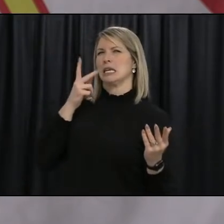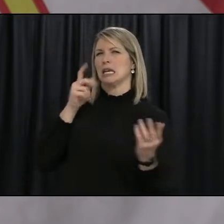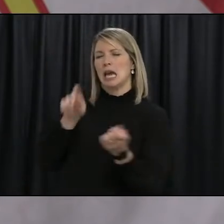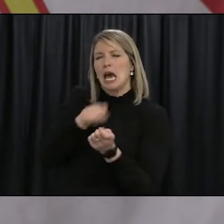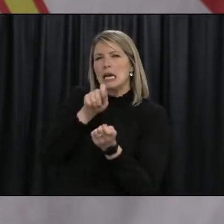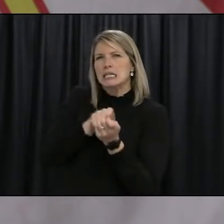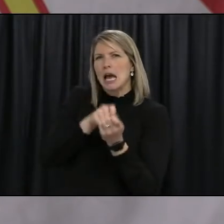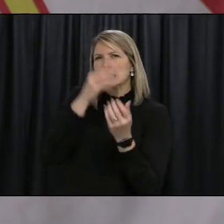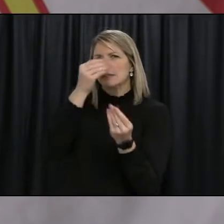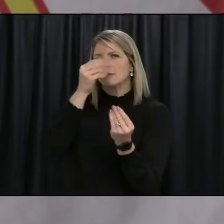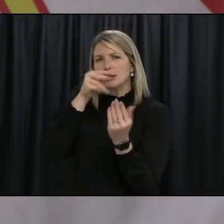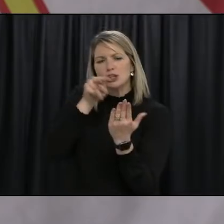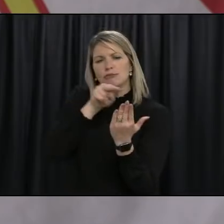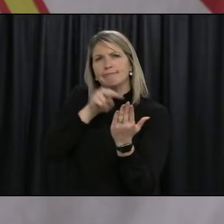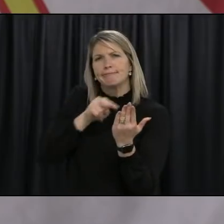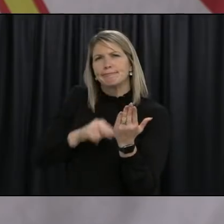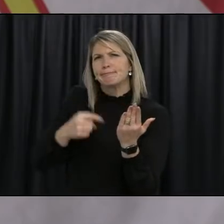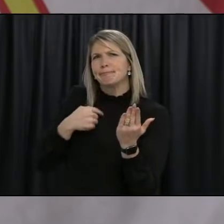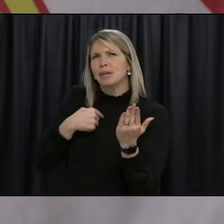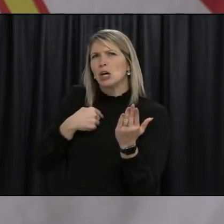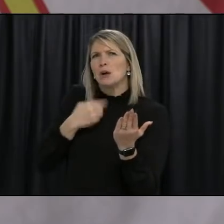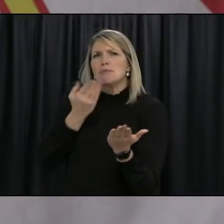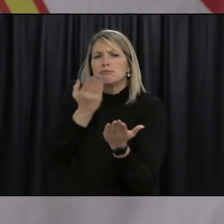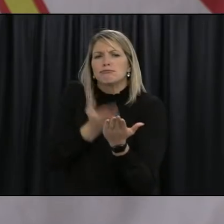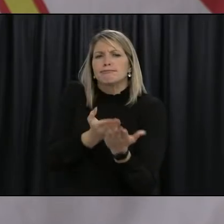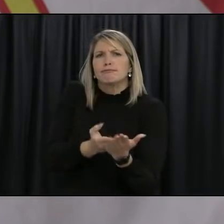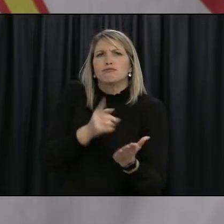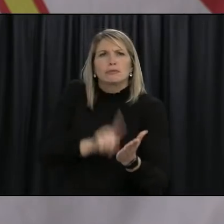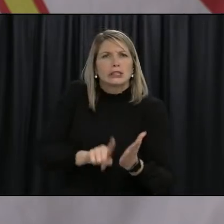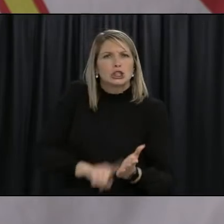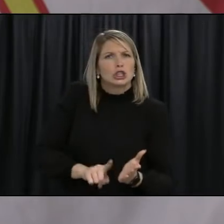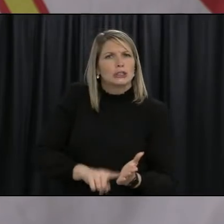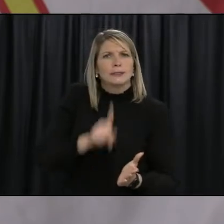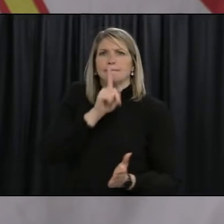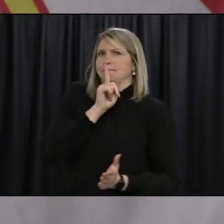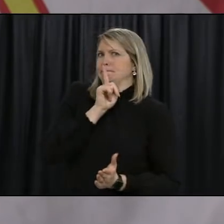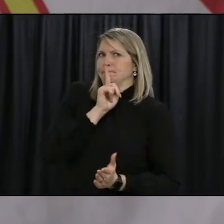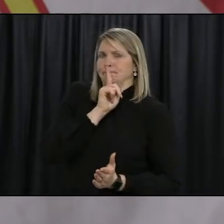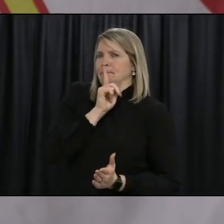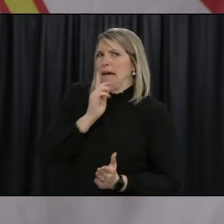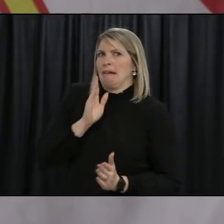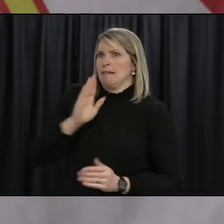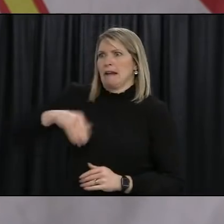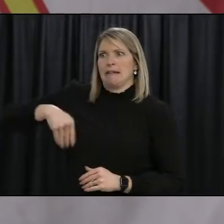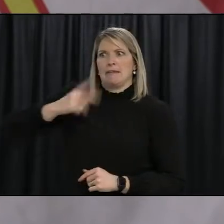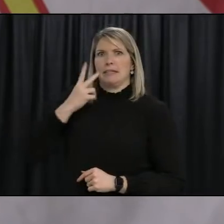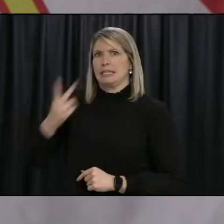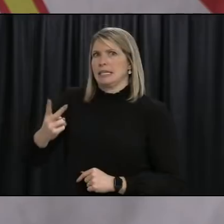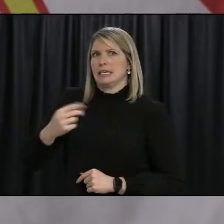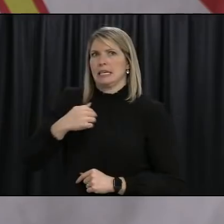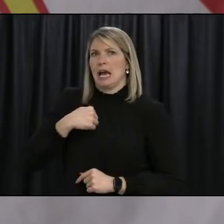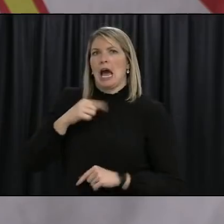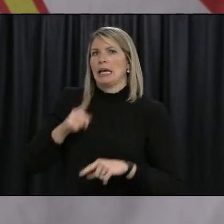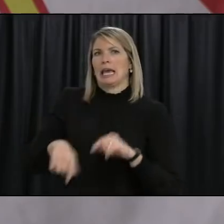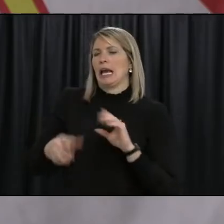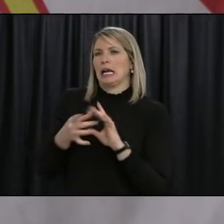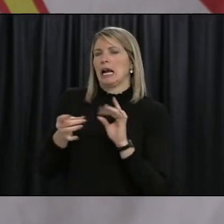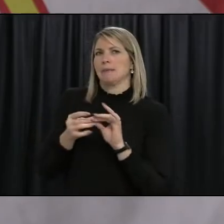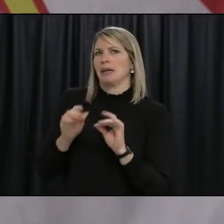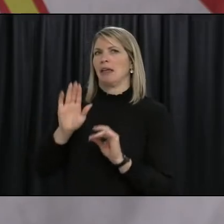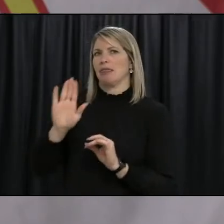about just what that is based on. So I can't really comment. I haven't seen it anyway. I can't really comment on